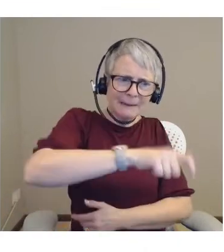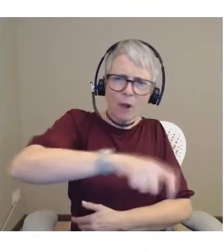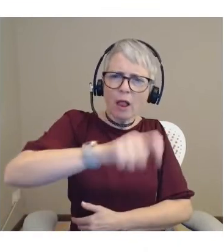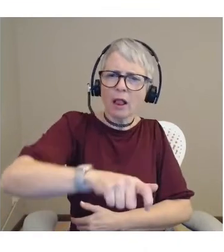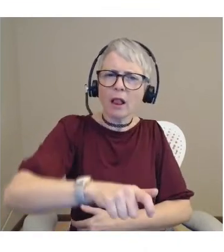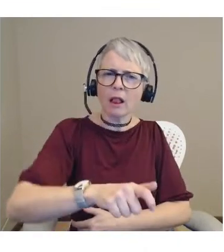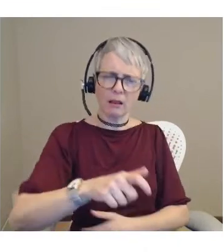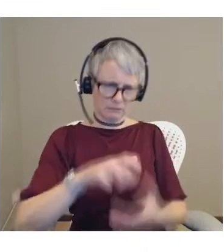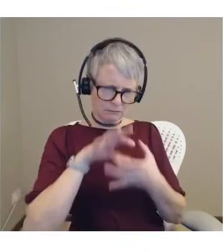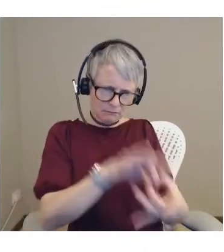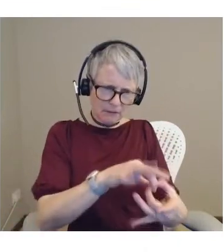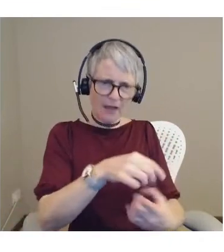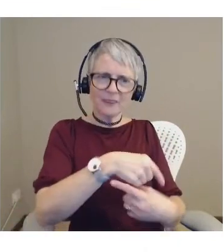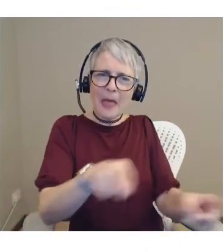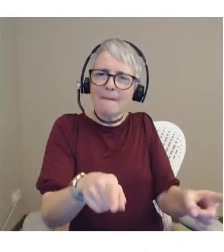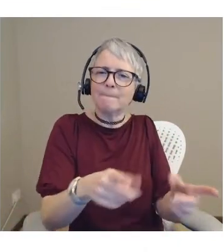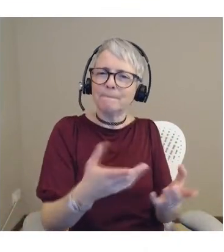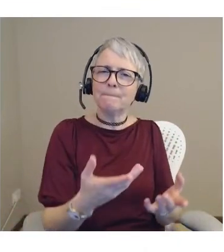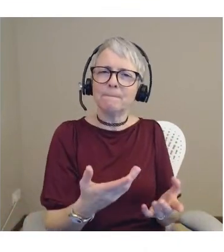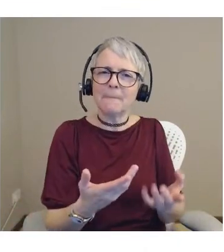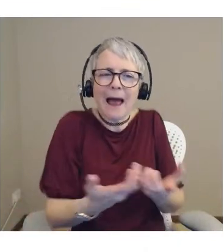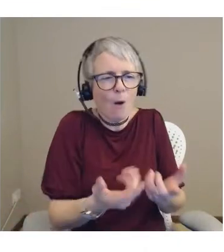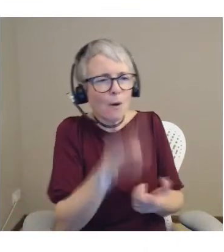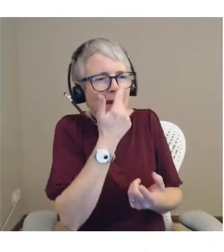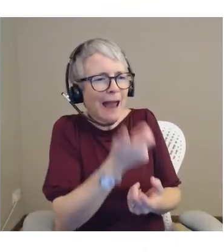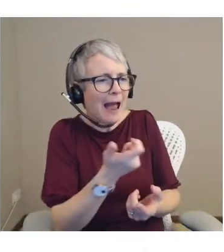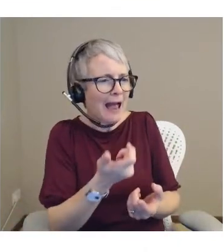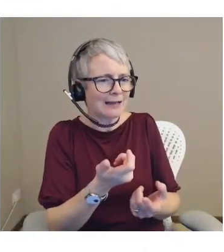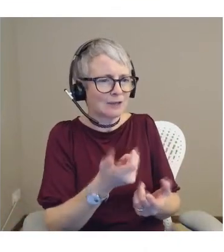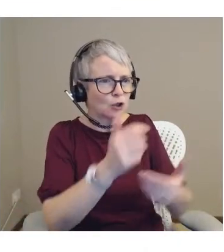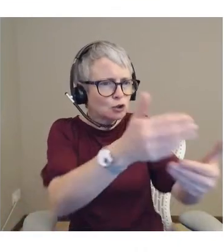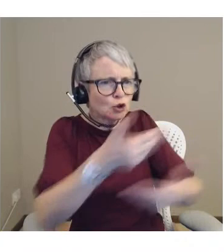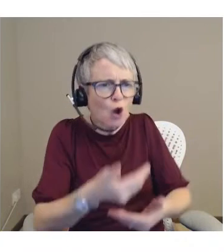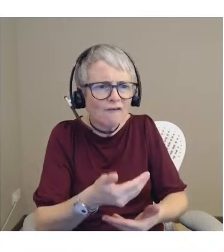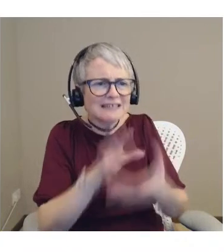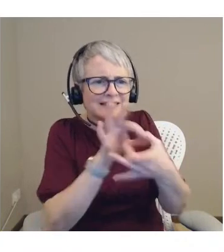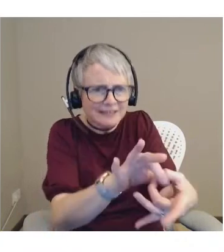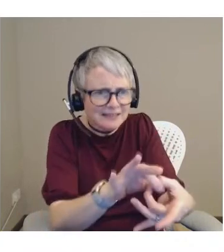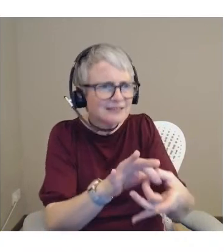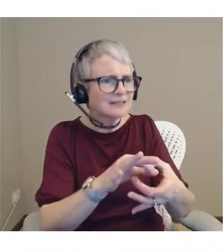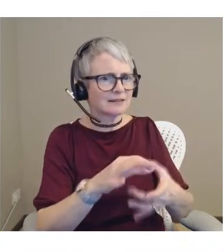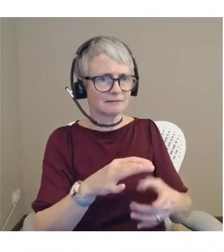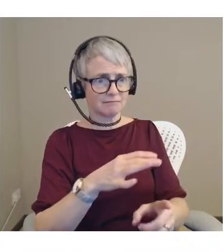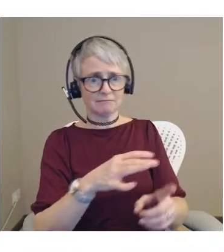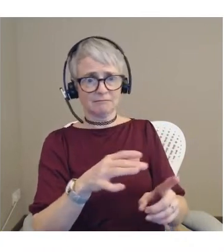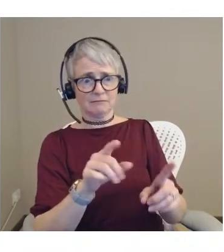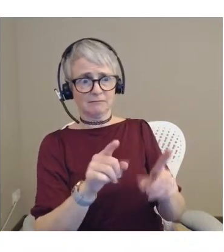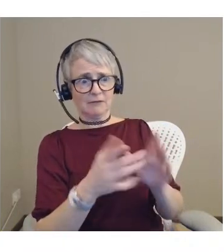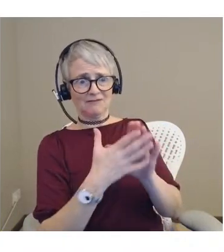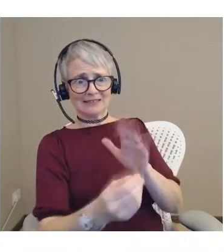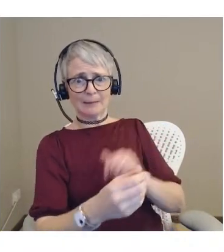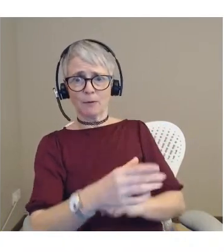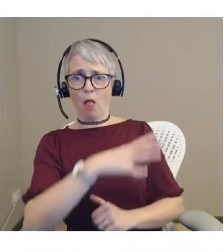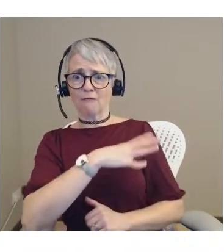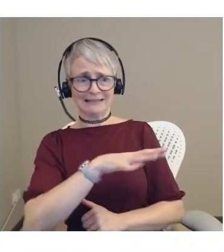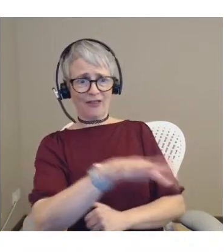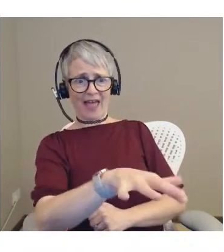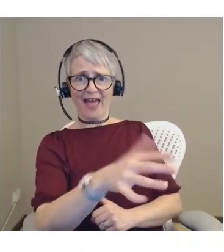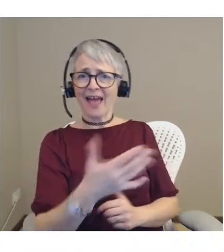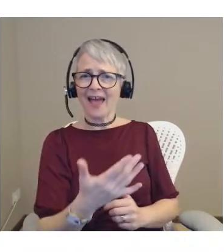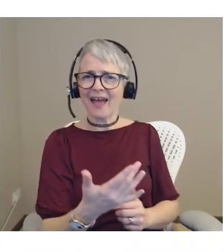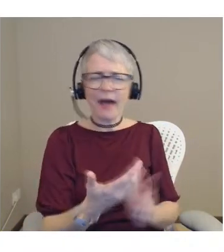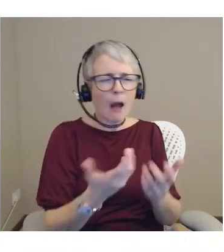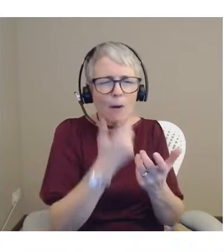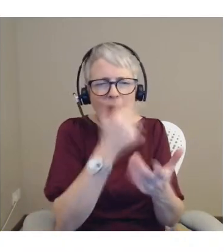of engage with services and organisations that are already doing this work to help deliver